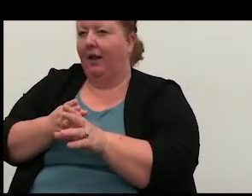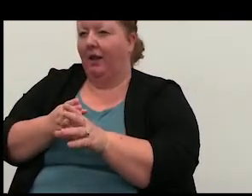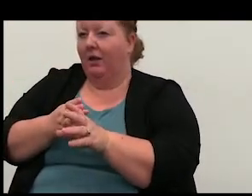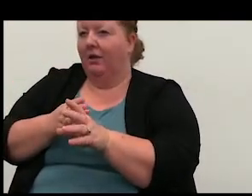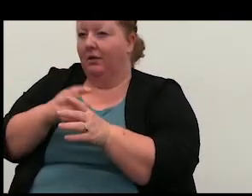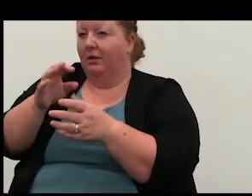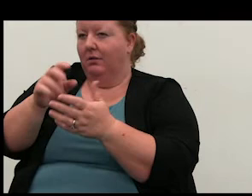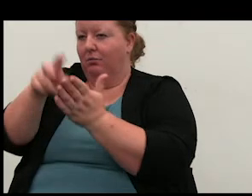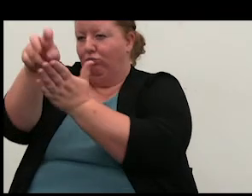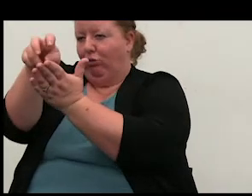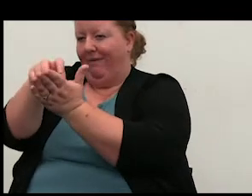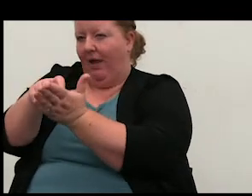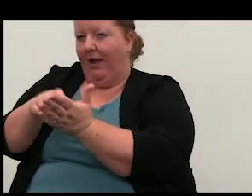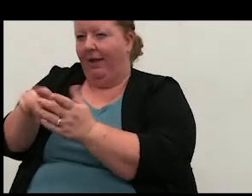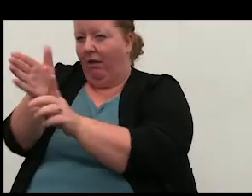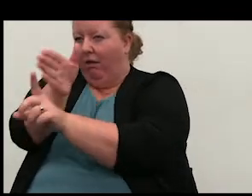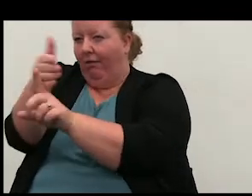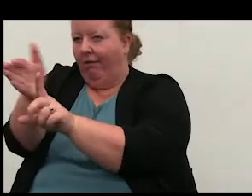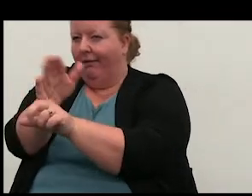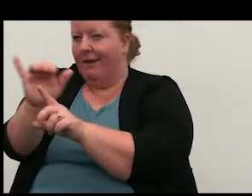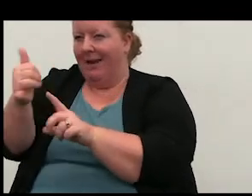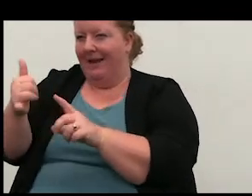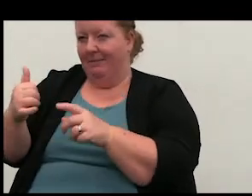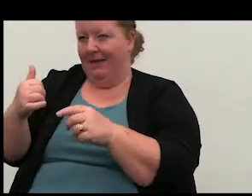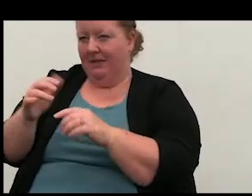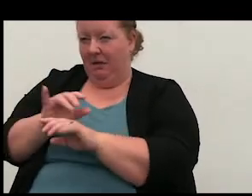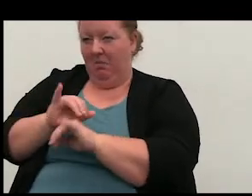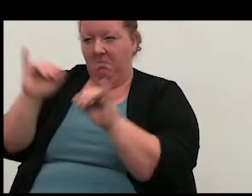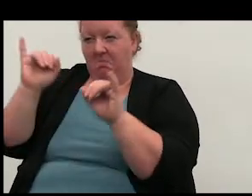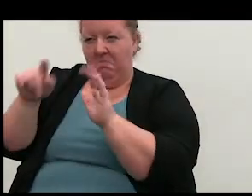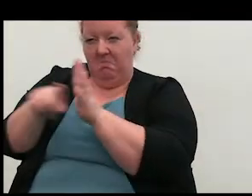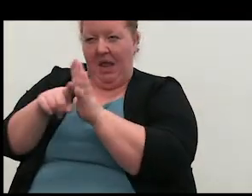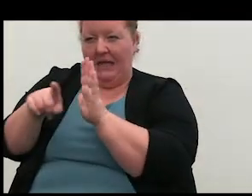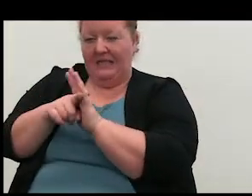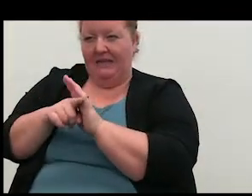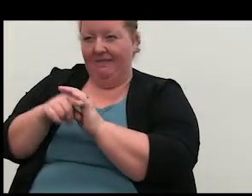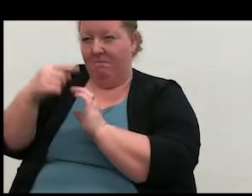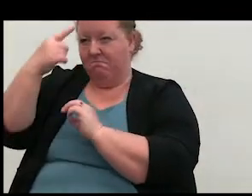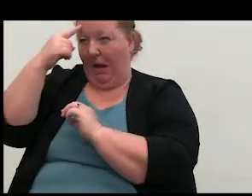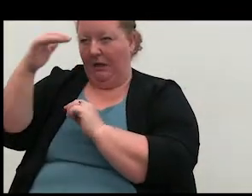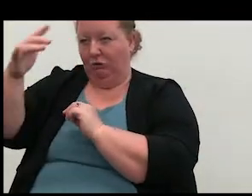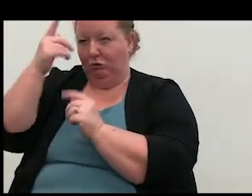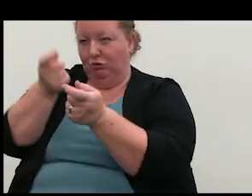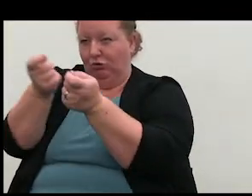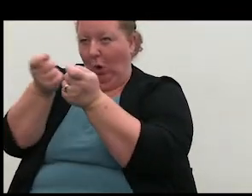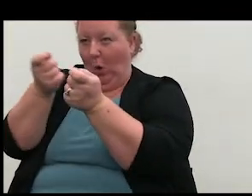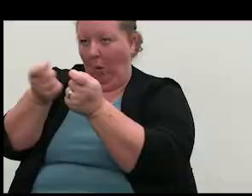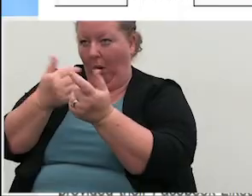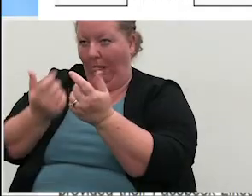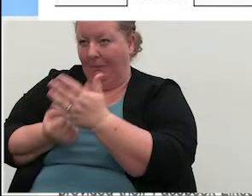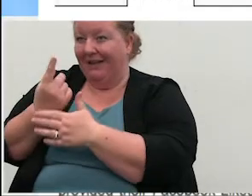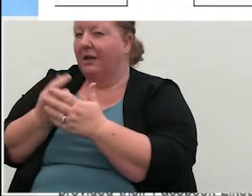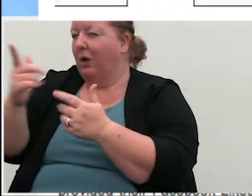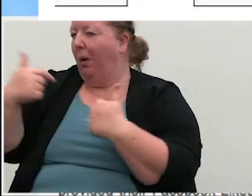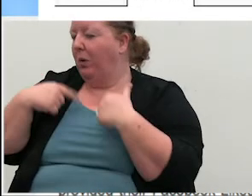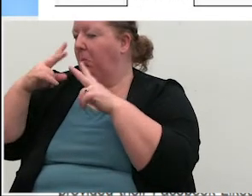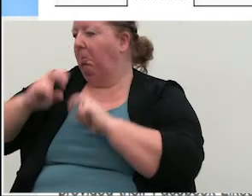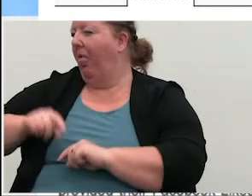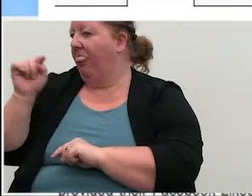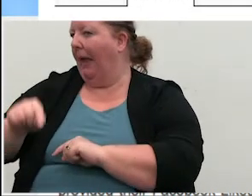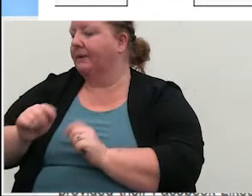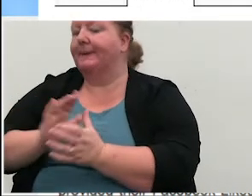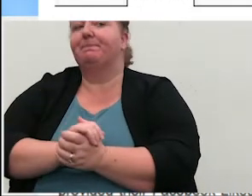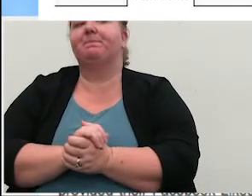therefore sinister mind control was going on. So I'm going to dig into that a little bit more. This, I